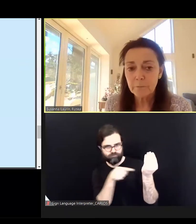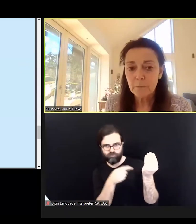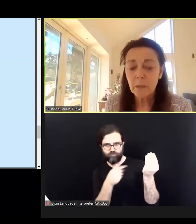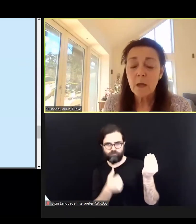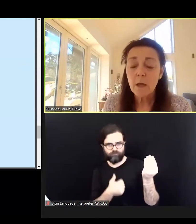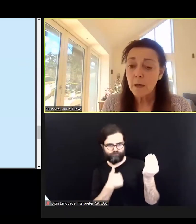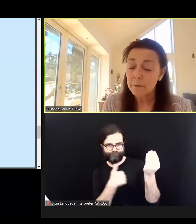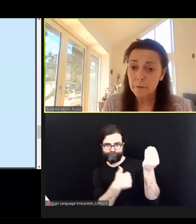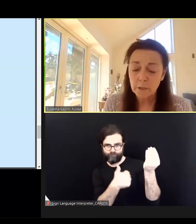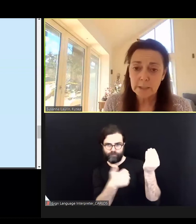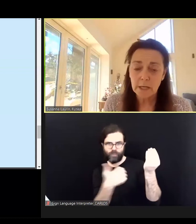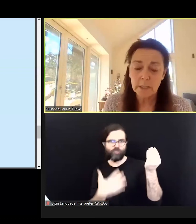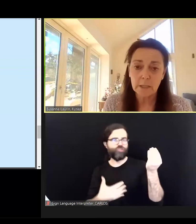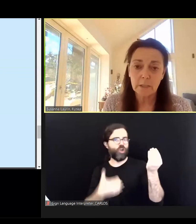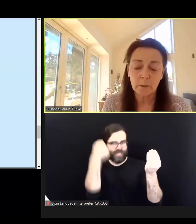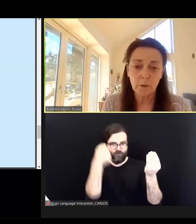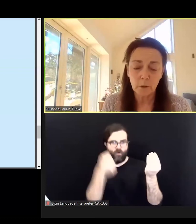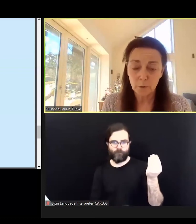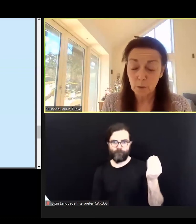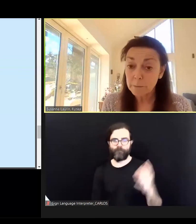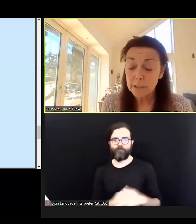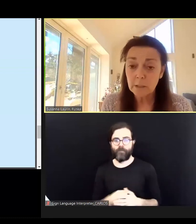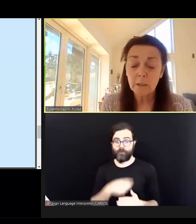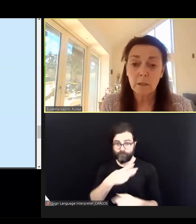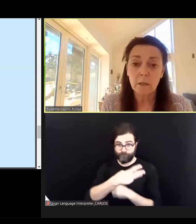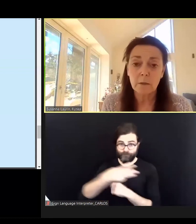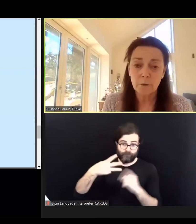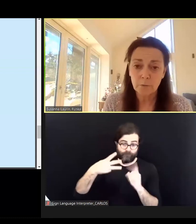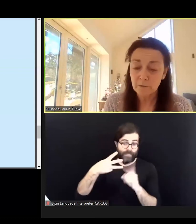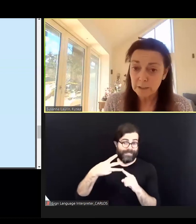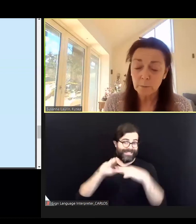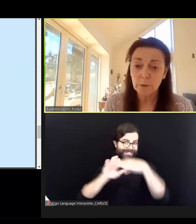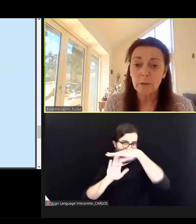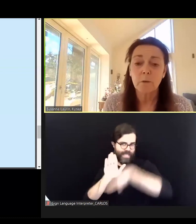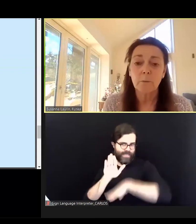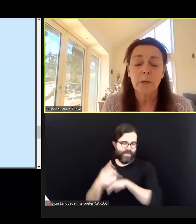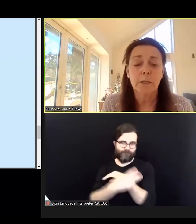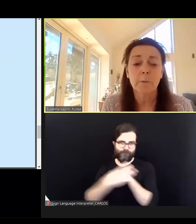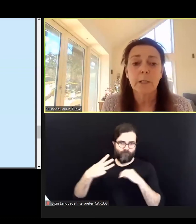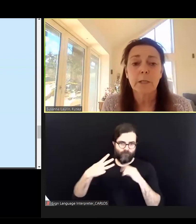standard, helping you to do the processes when you